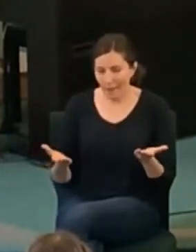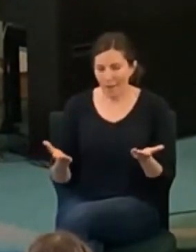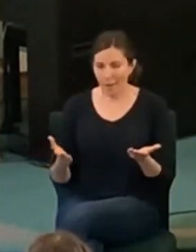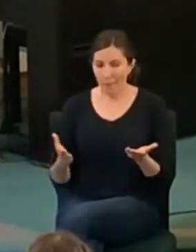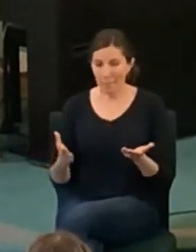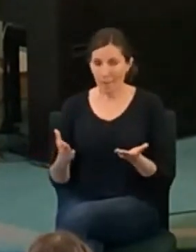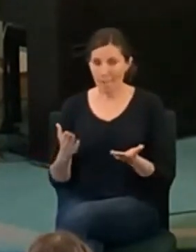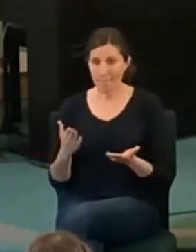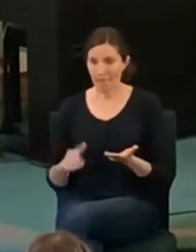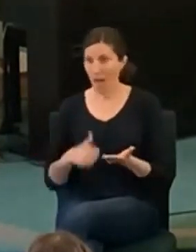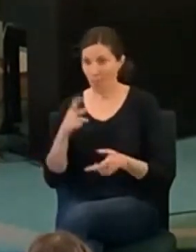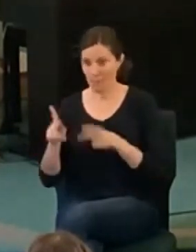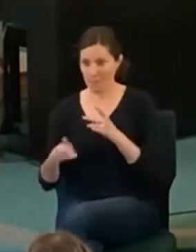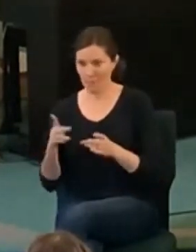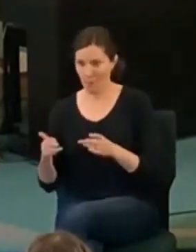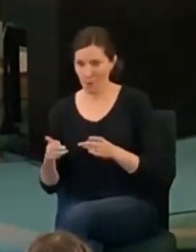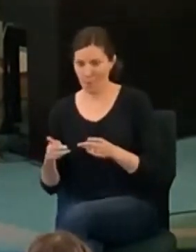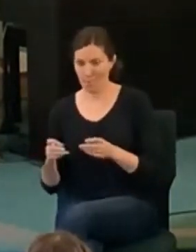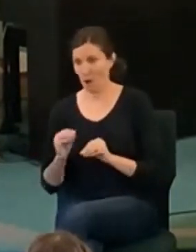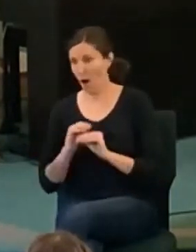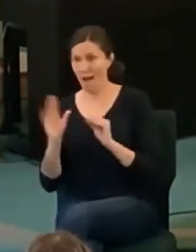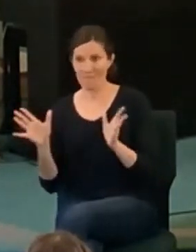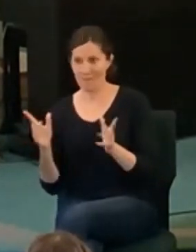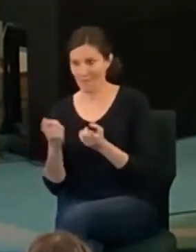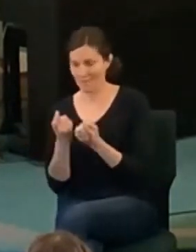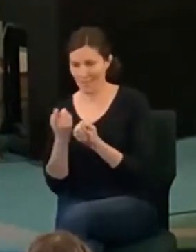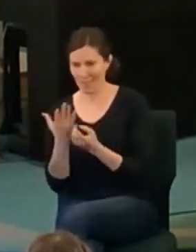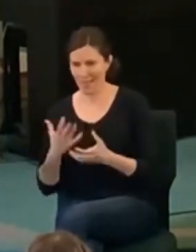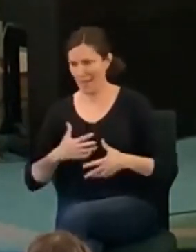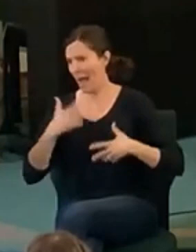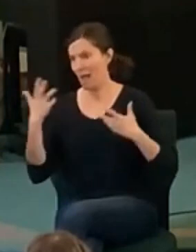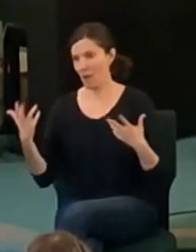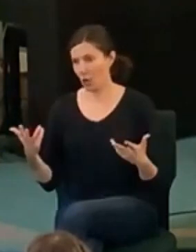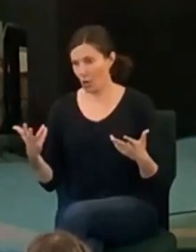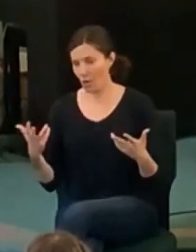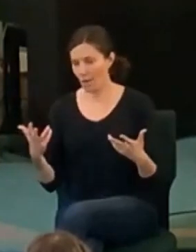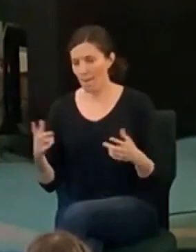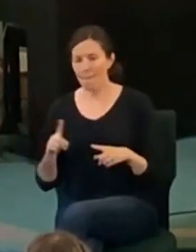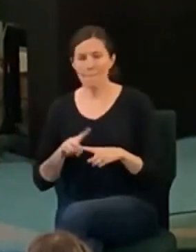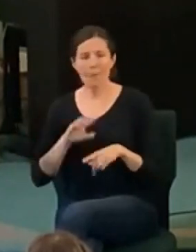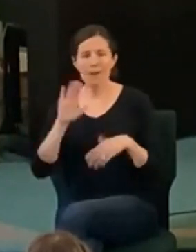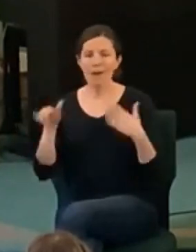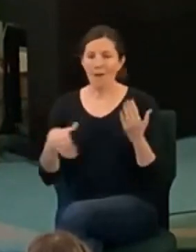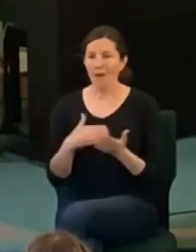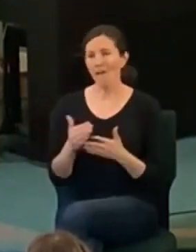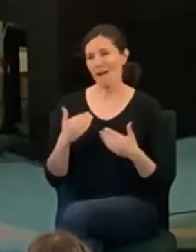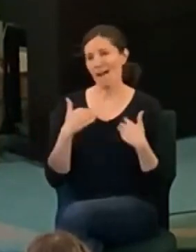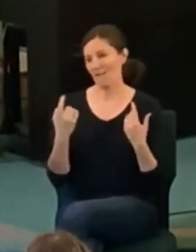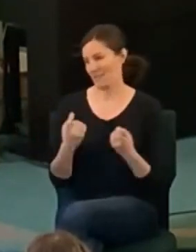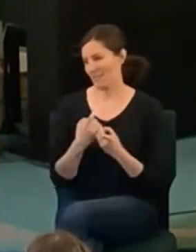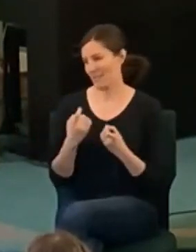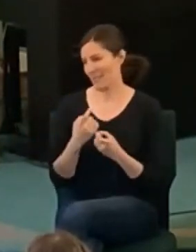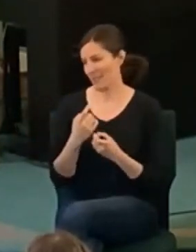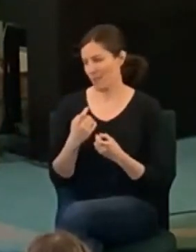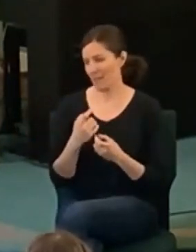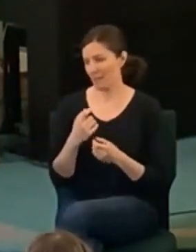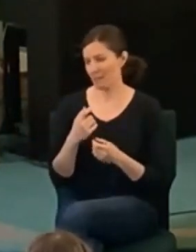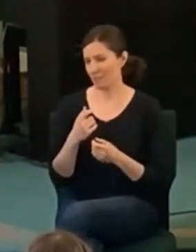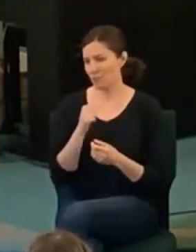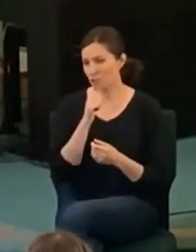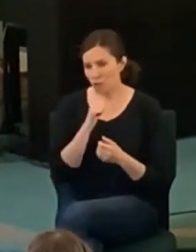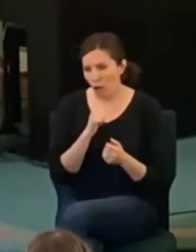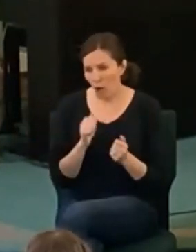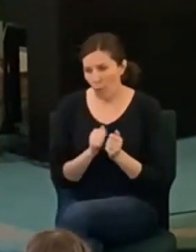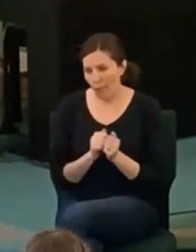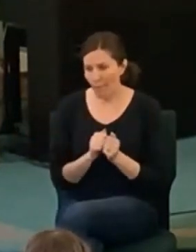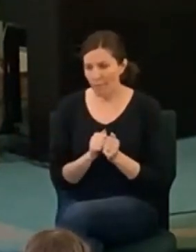of us have more sin than others. Some of us have more public sin than others, right? We might struggle with the private sin